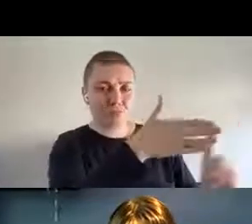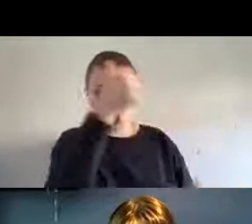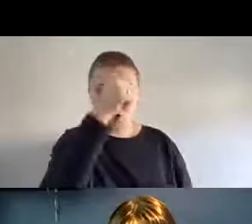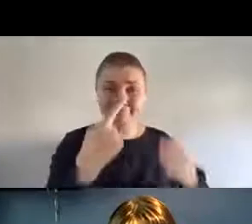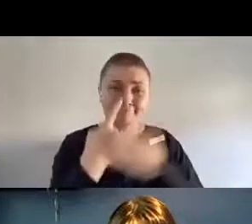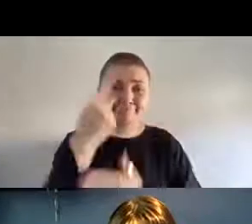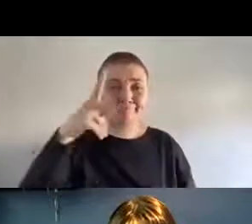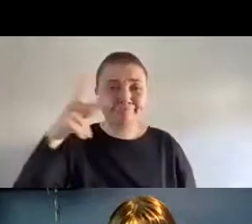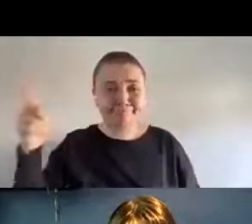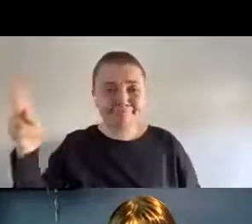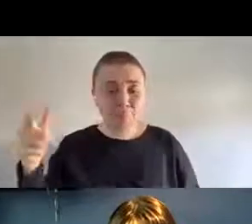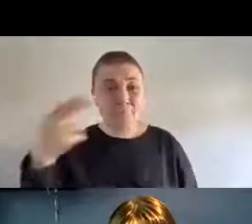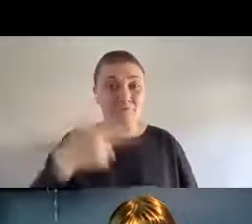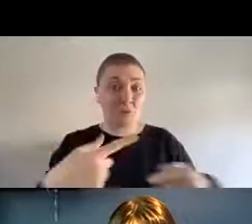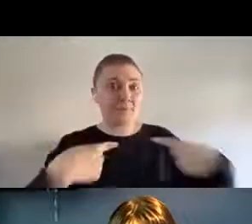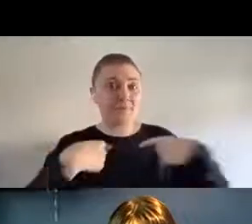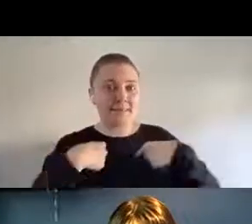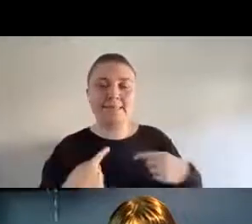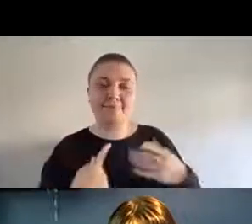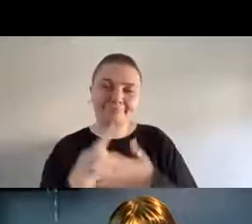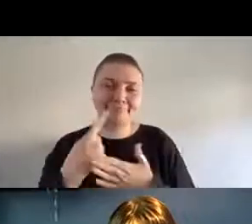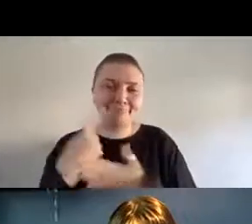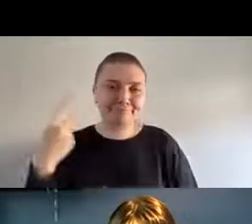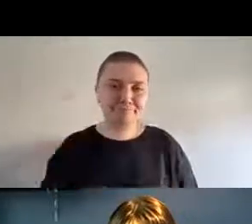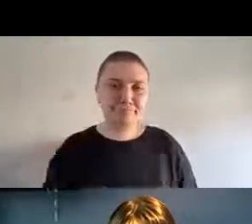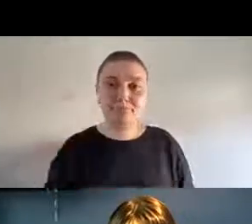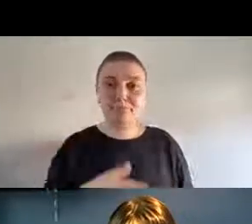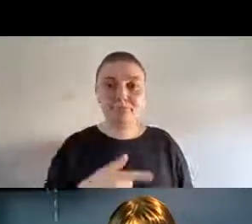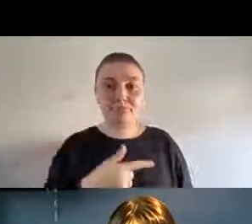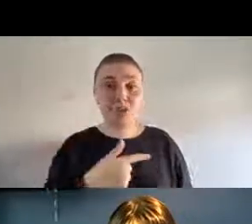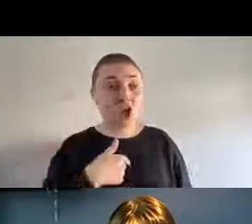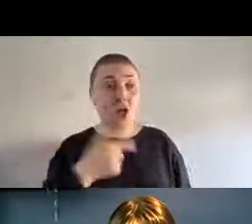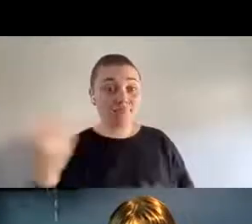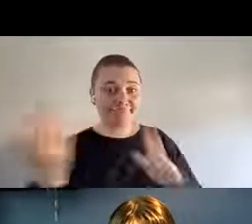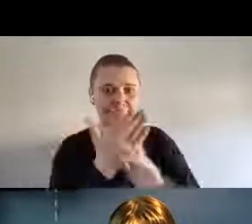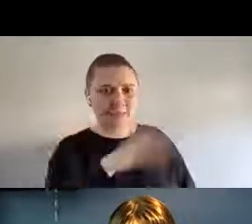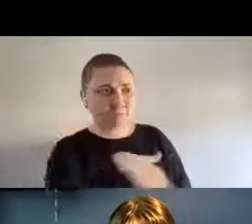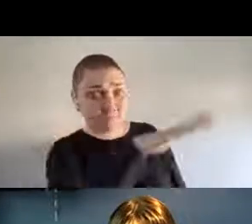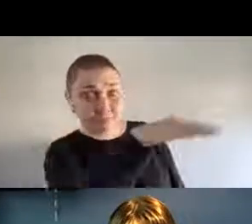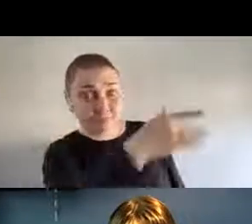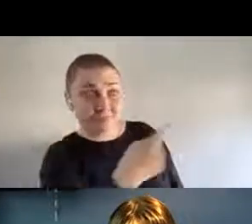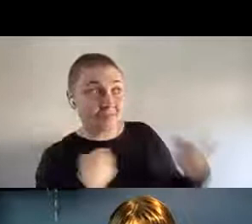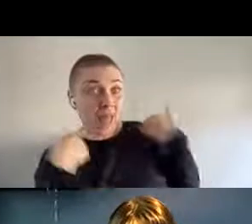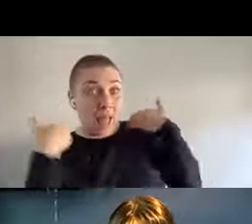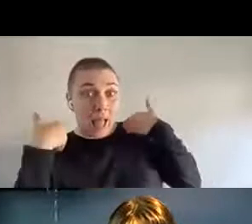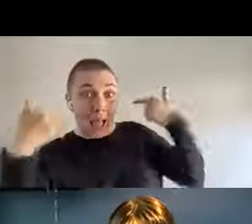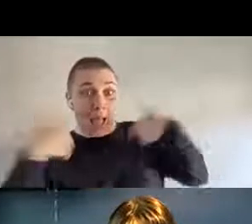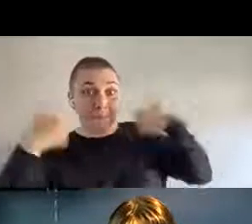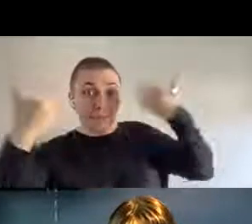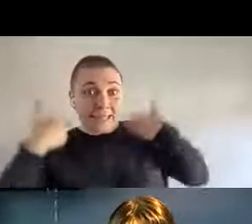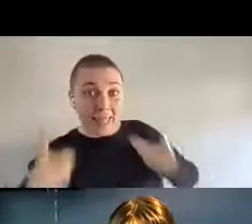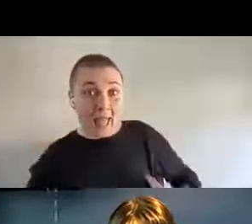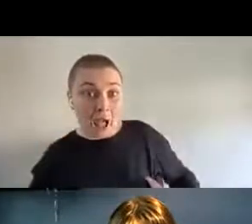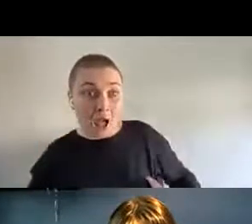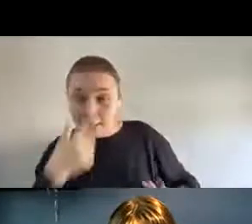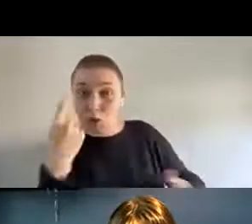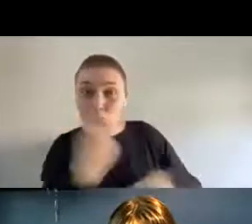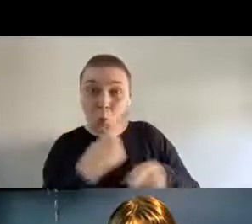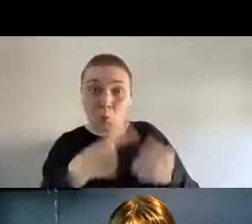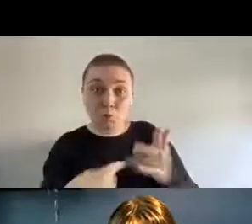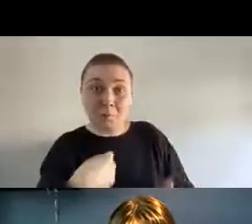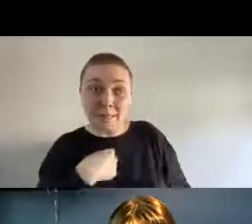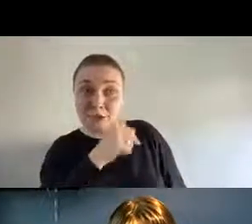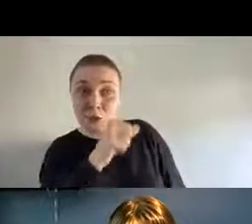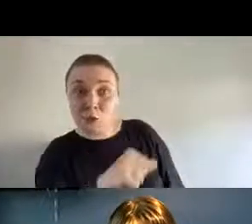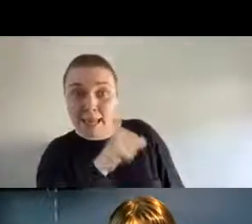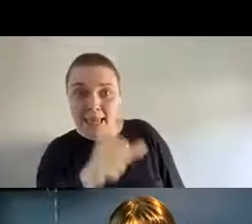lot for me. And I just butt in and say, hey, like, I'm here, like, you can talk to me, it's okay. But,